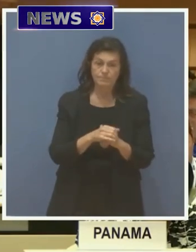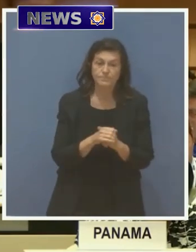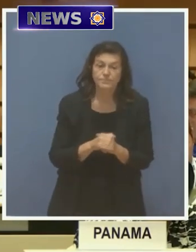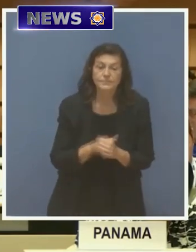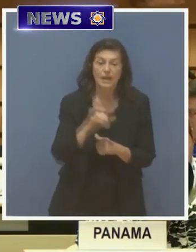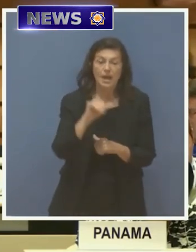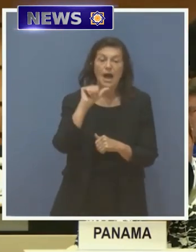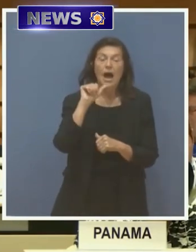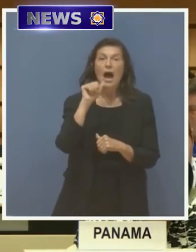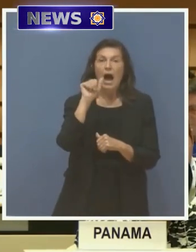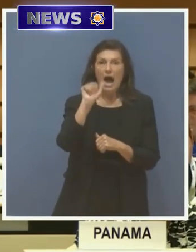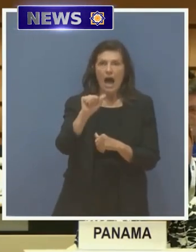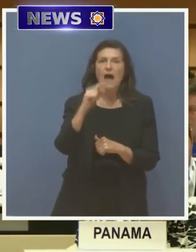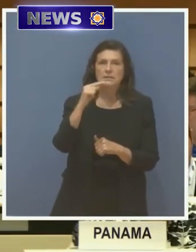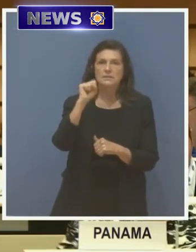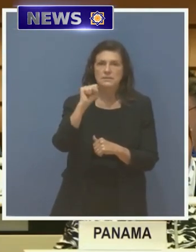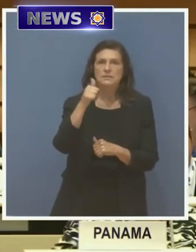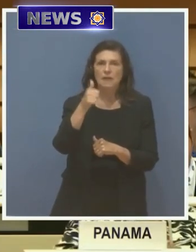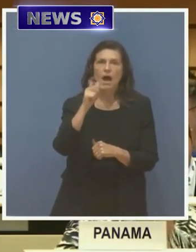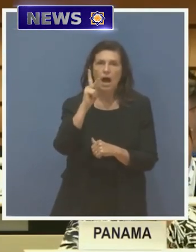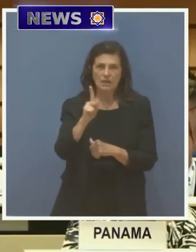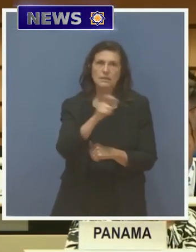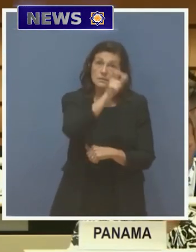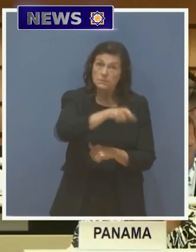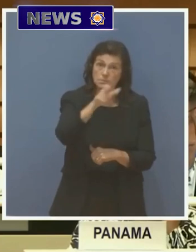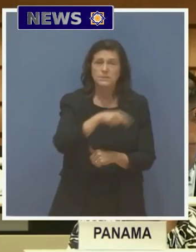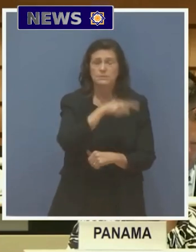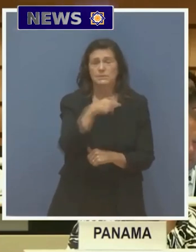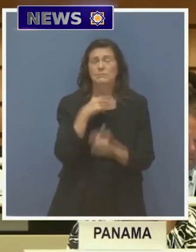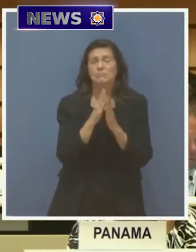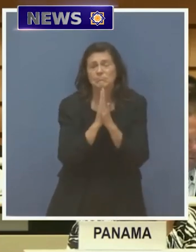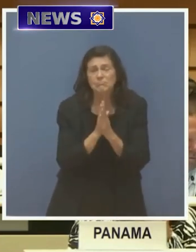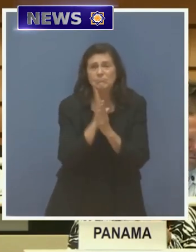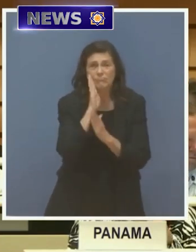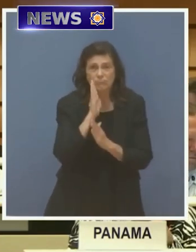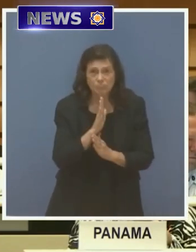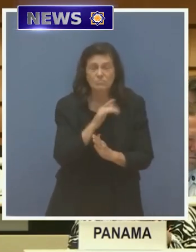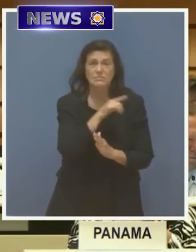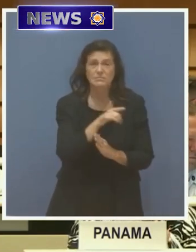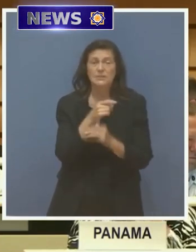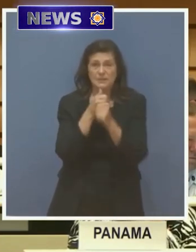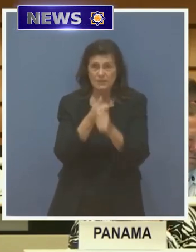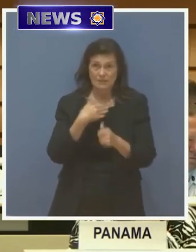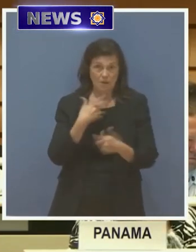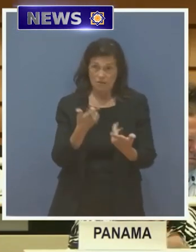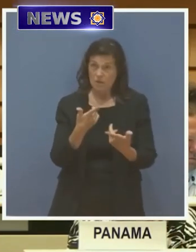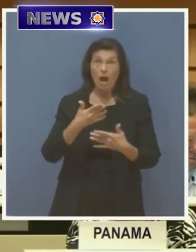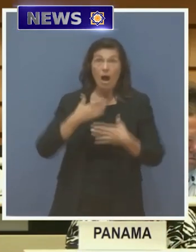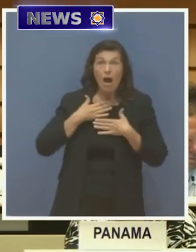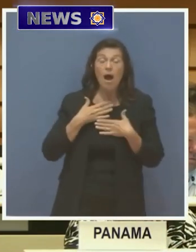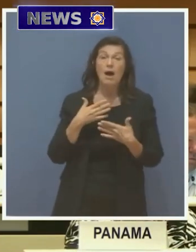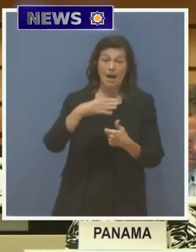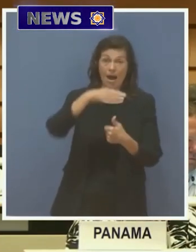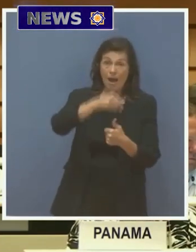binding on states. I therefore invite the United Nations in partnership with indigenous governments and peoples to adopt the legal